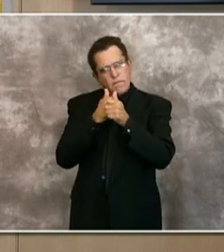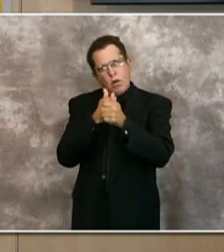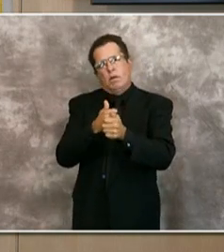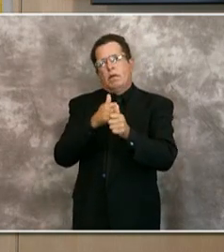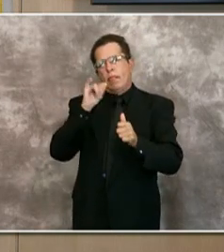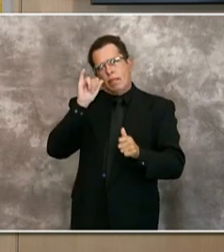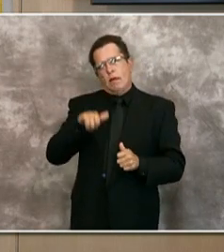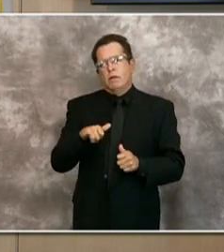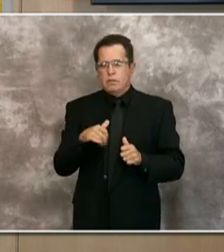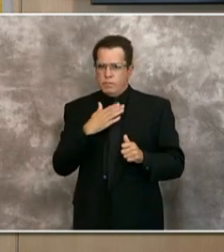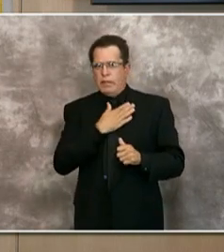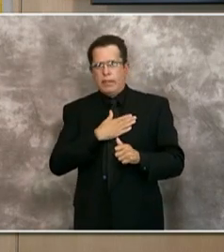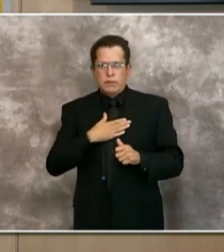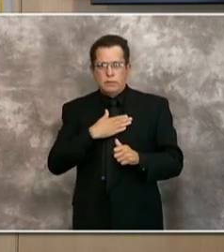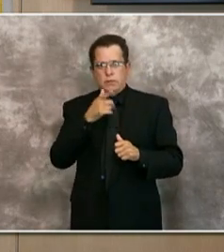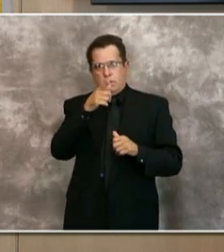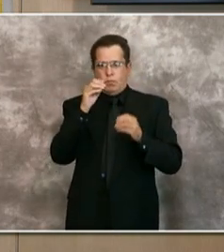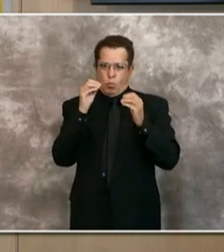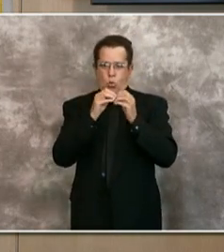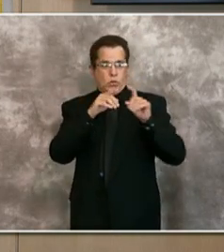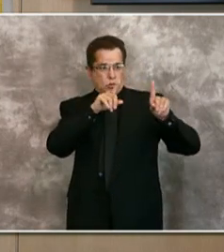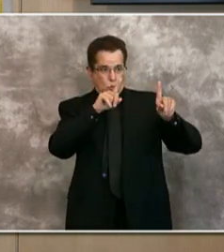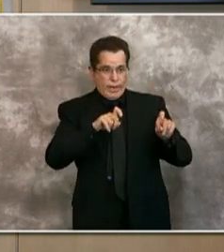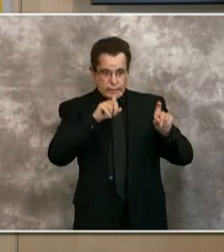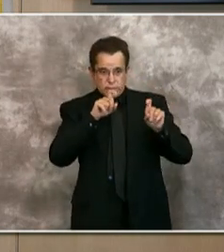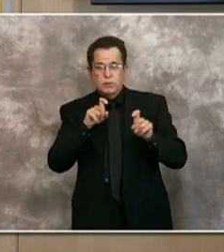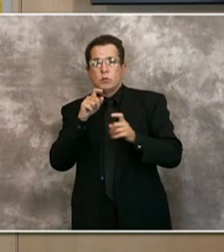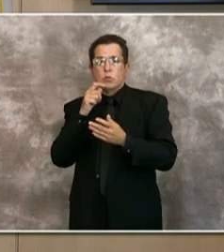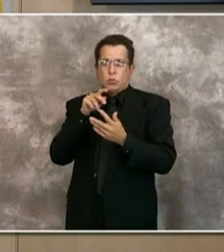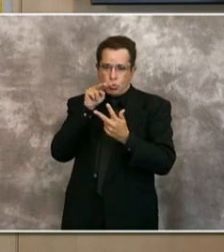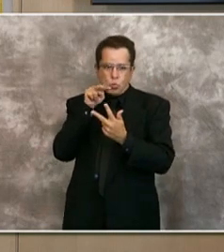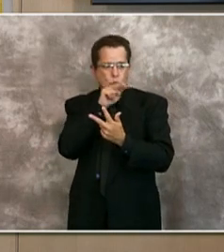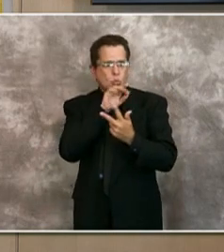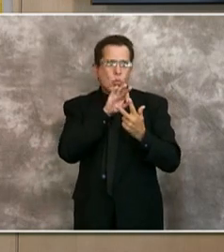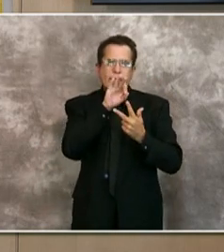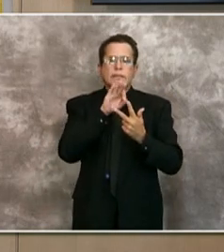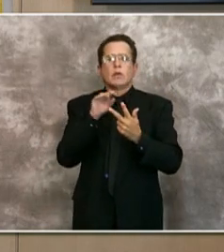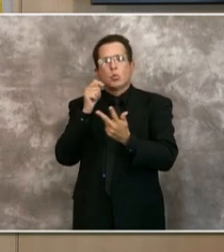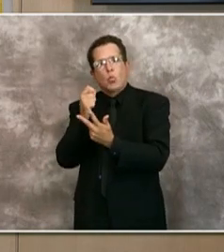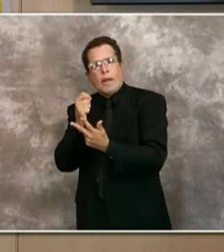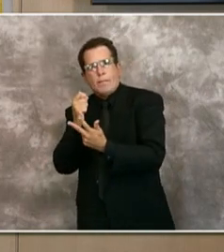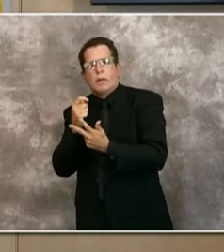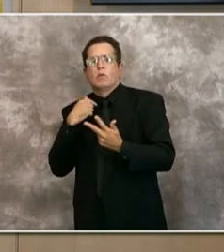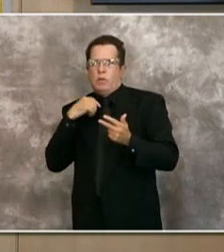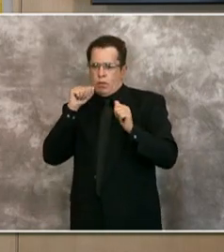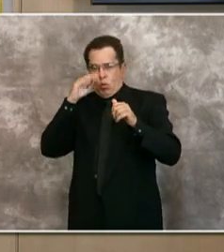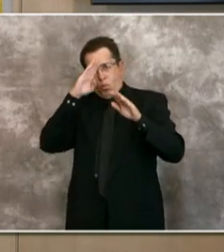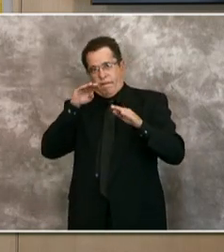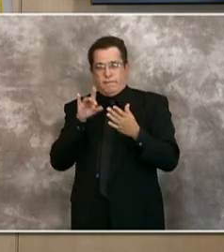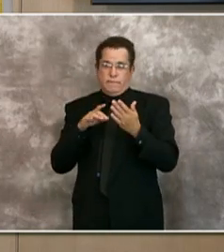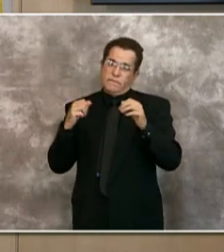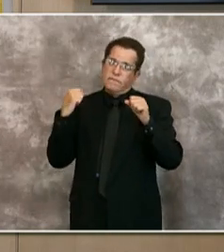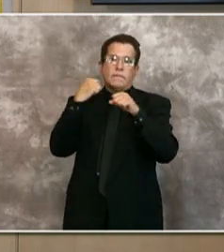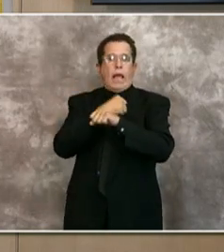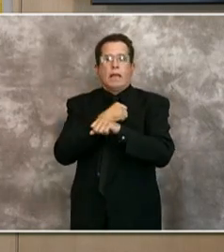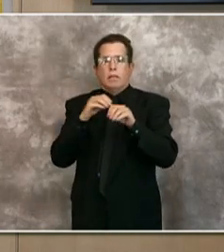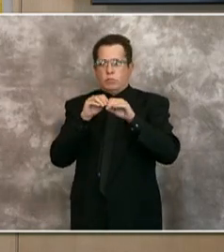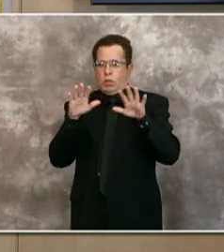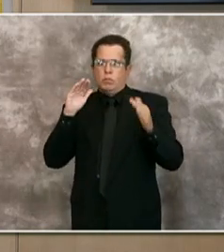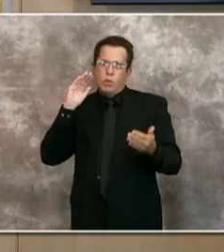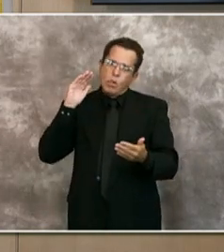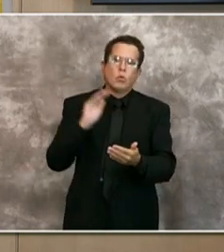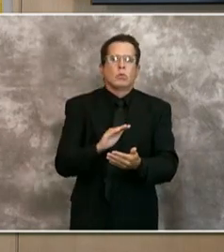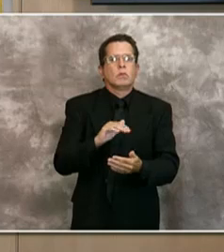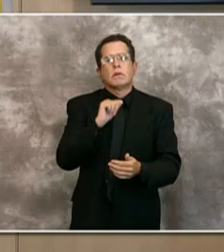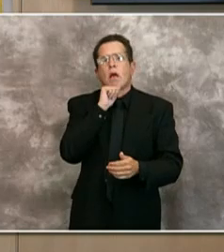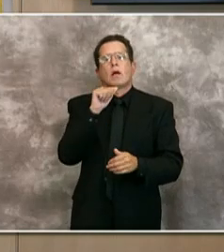actions and we have a more widespread testing, tracing, and treatment components, the hope is that we can fight the spread of coronavirus and keep it at a